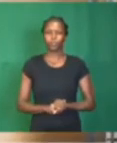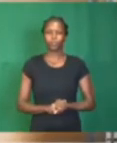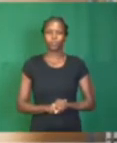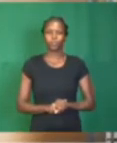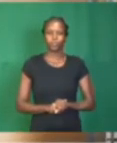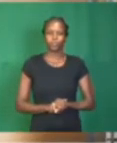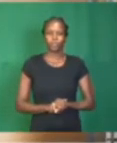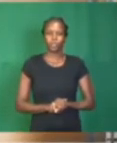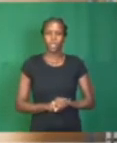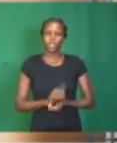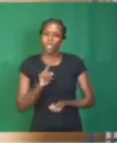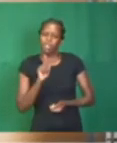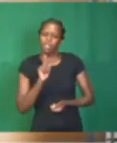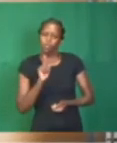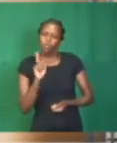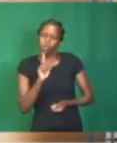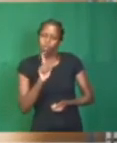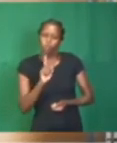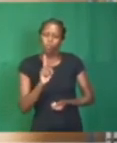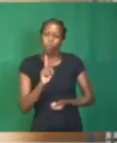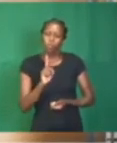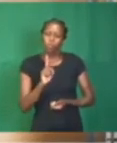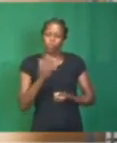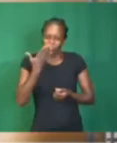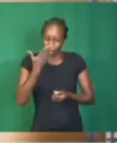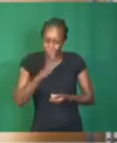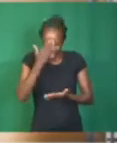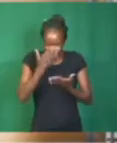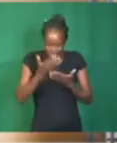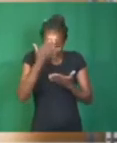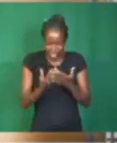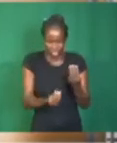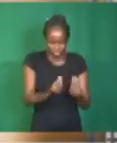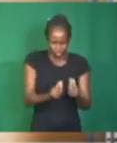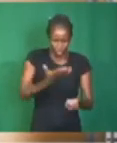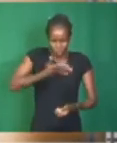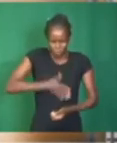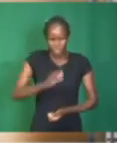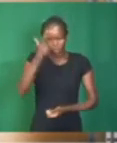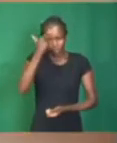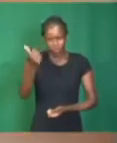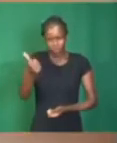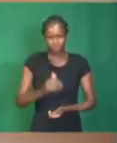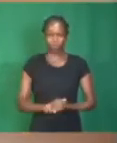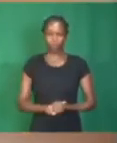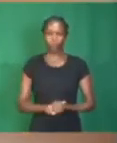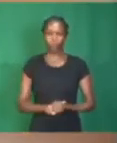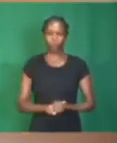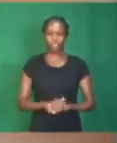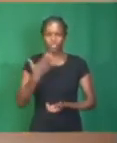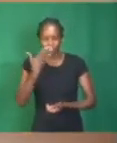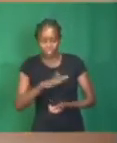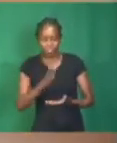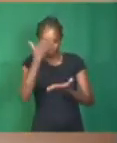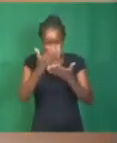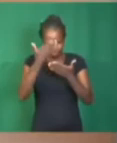the outcome of today's lesson? What would you like the learners to have learned by the end of the lesson? Alright, by the end of the lesson, the